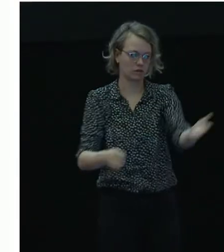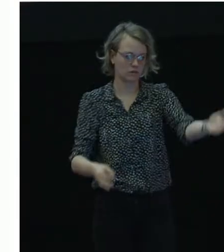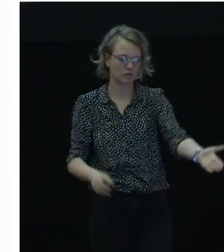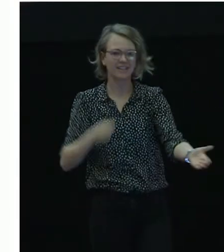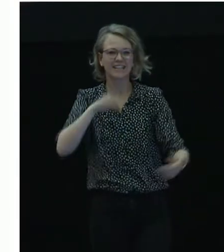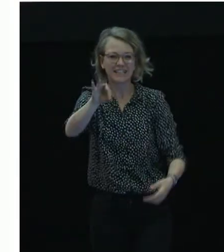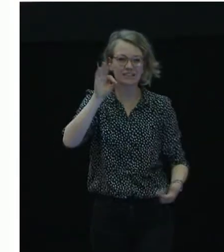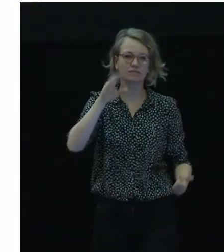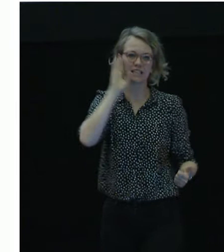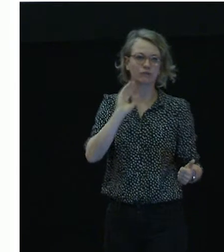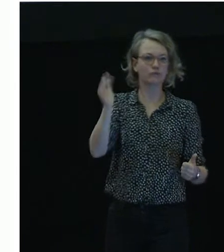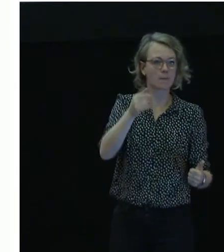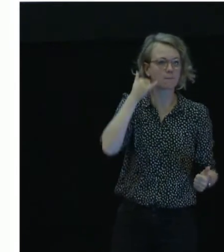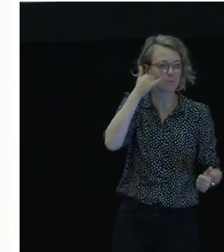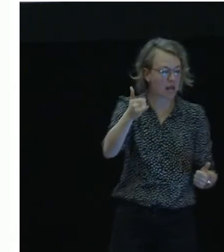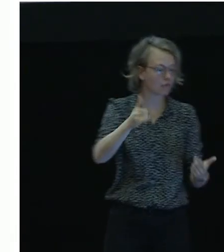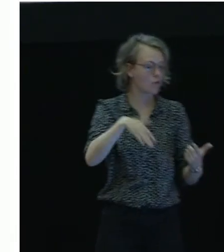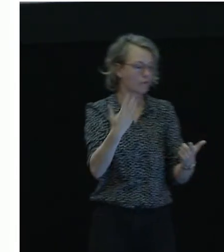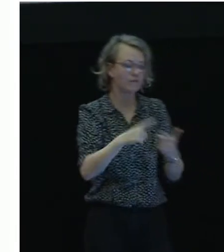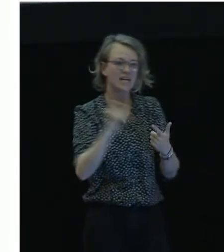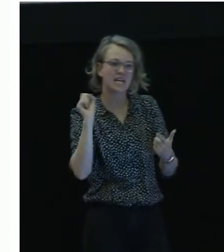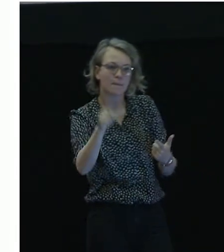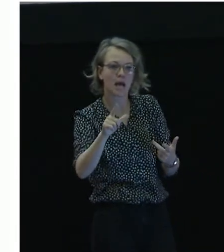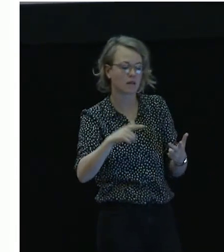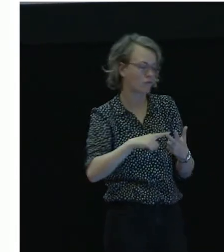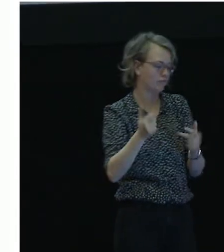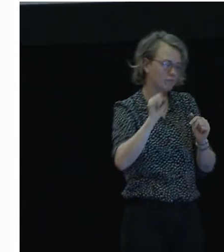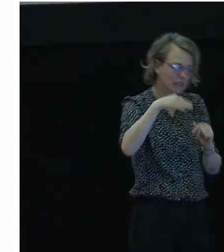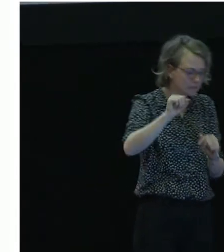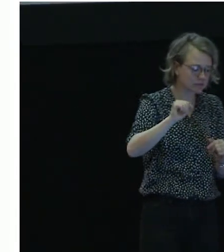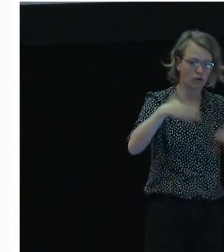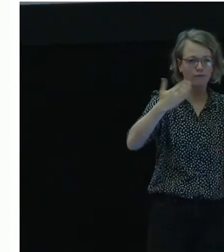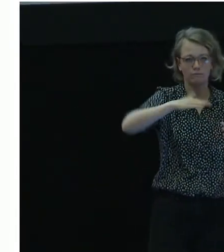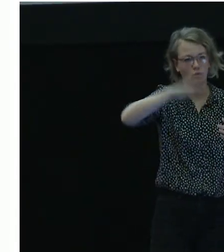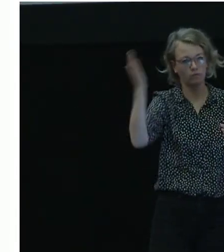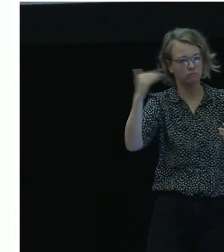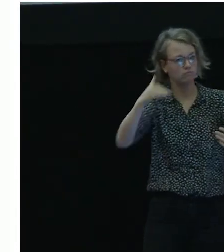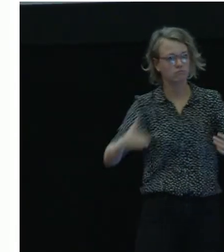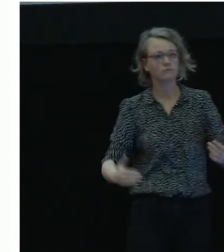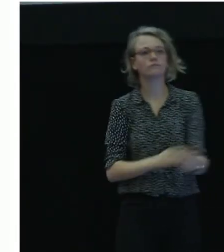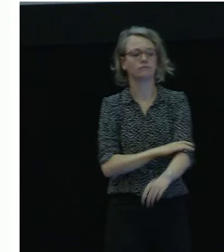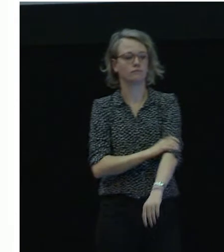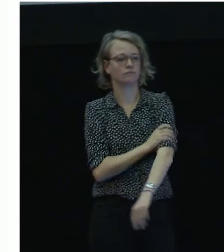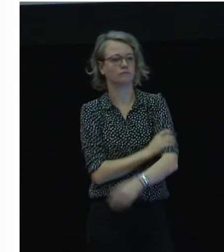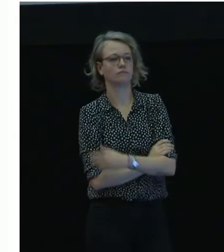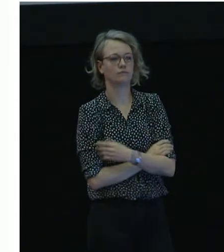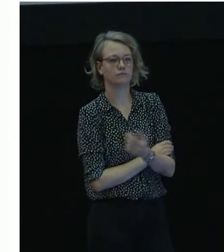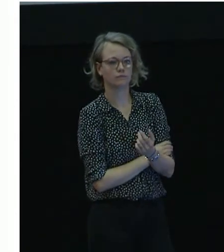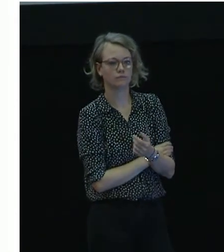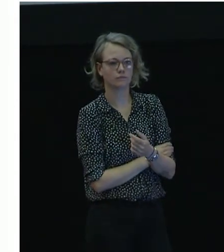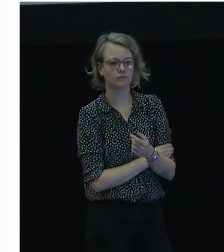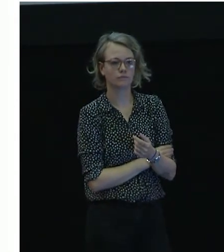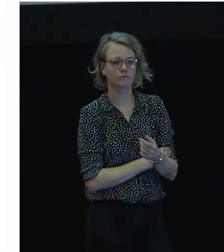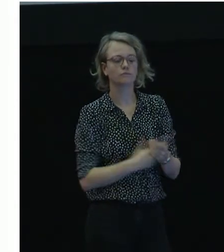get in touch with you? So you can choose whatever you like, text, email, or